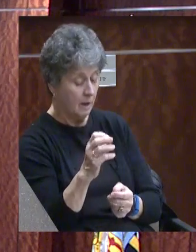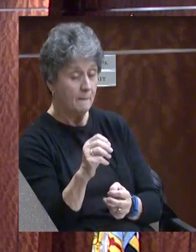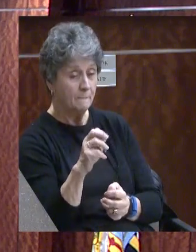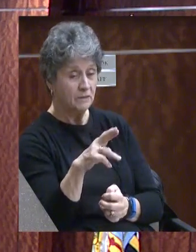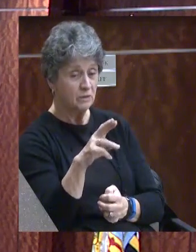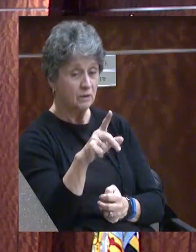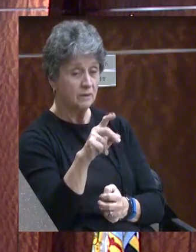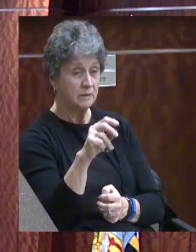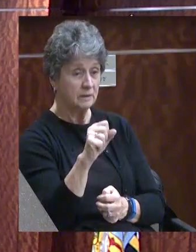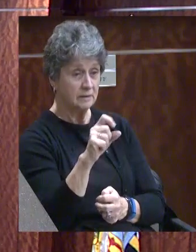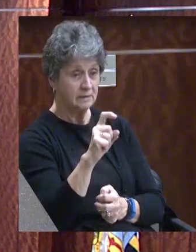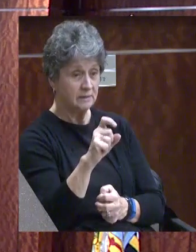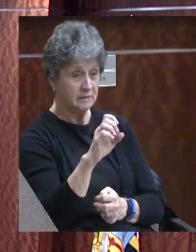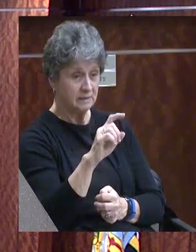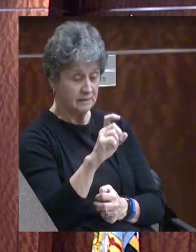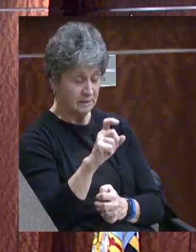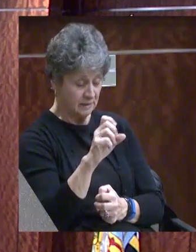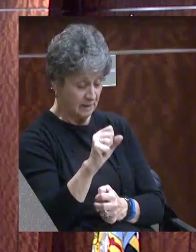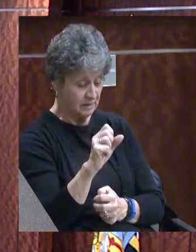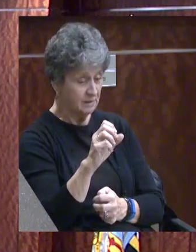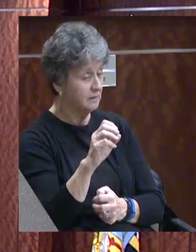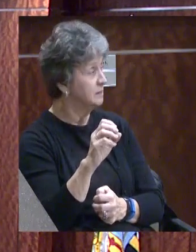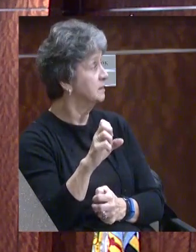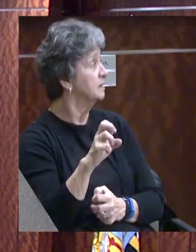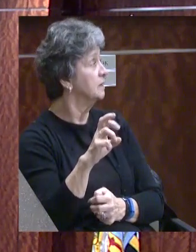Mr. Les? Yes. Ms. Crary?